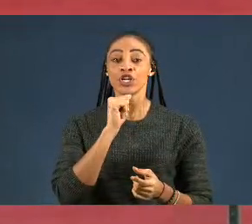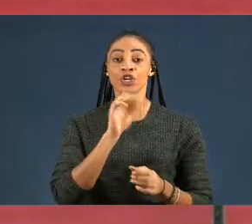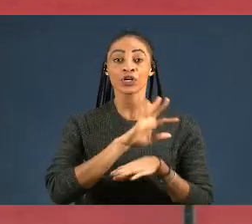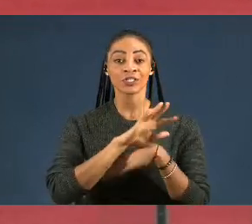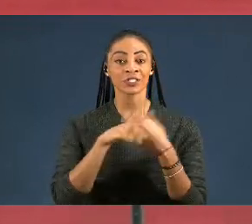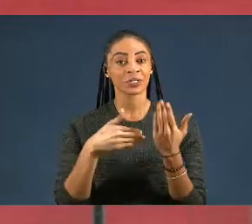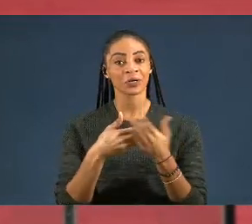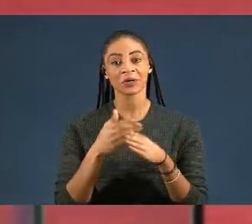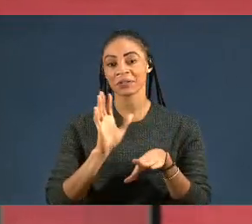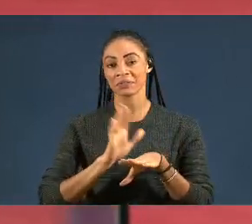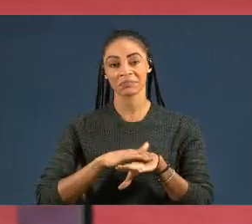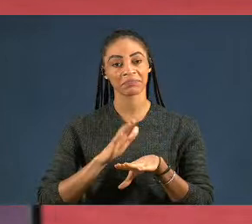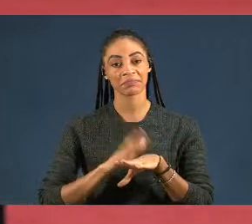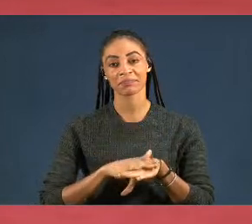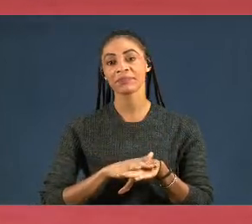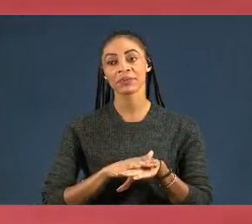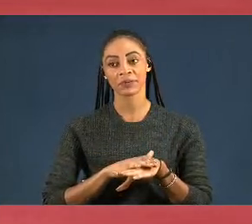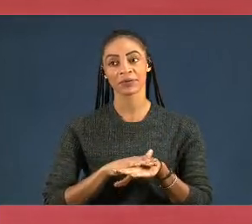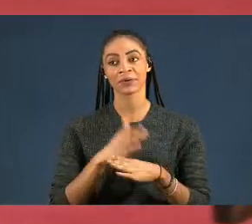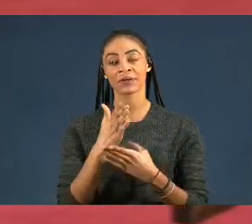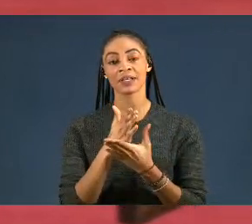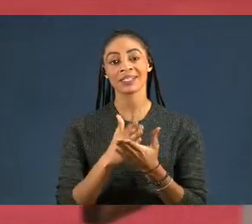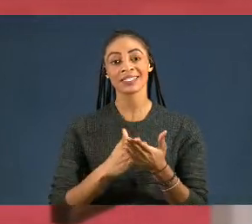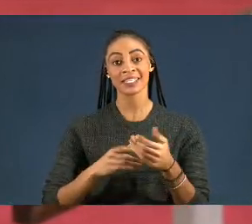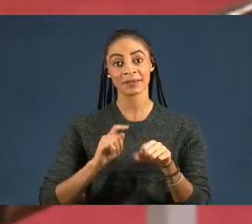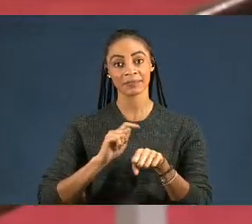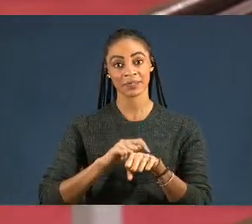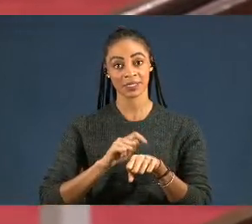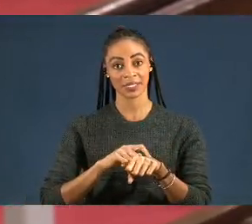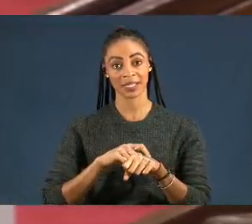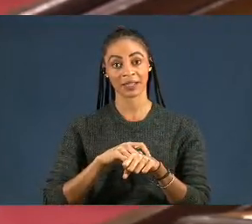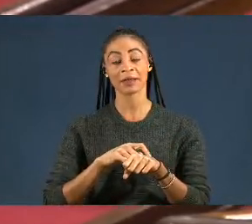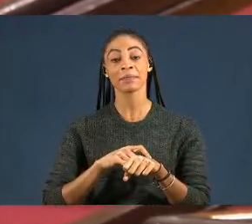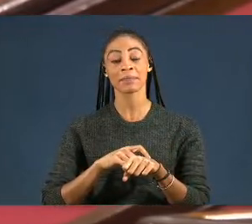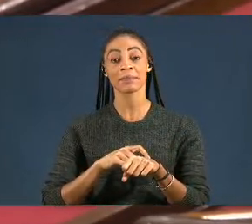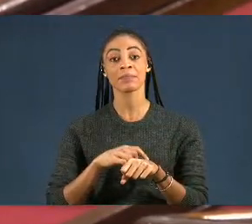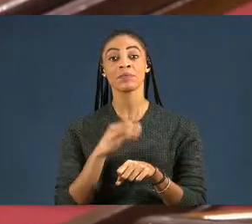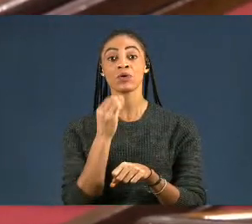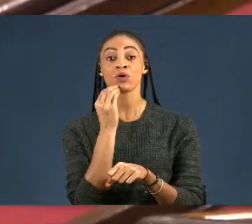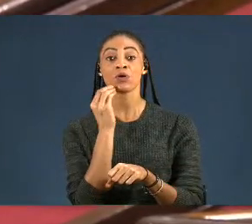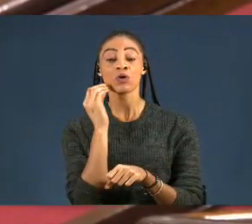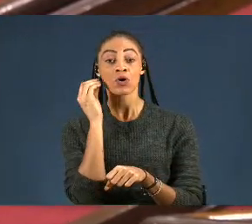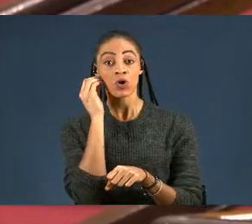Sometimes, some of the homes have had